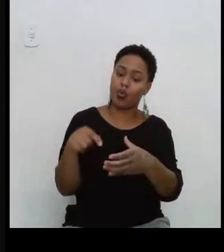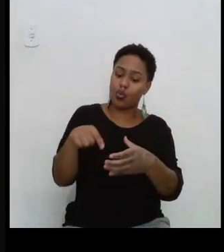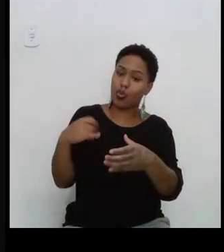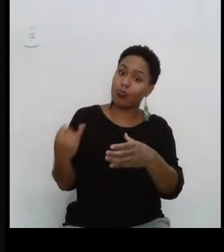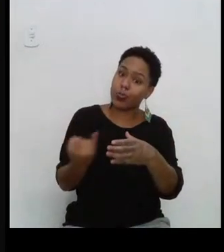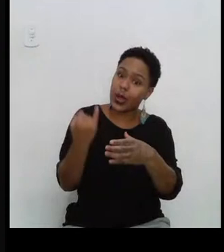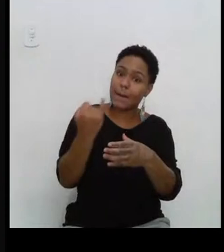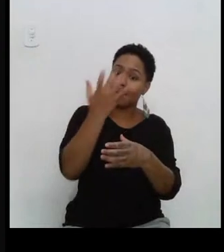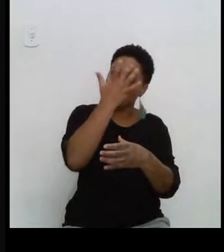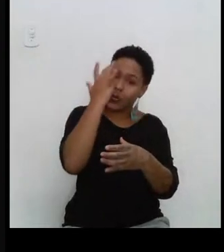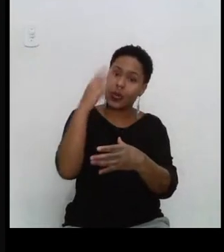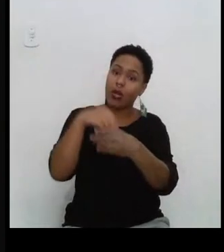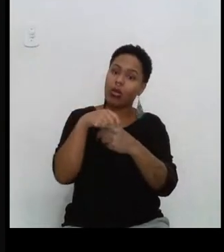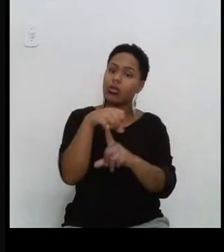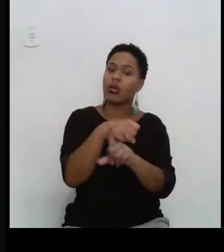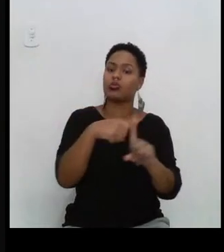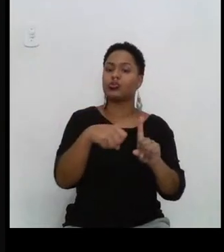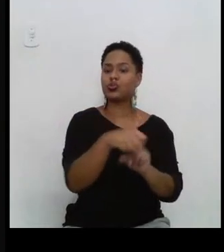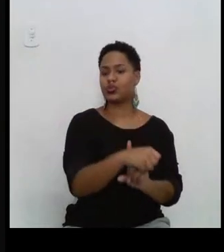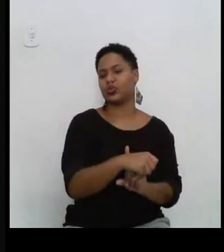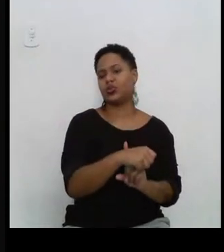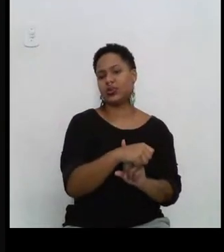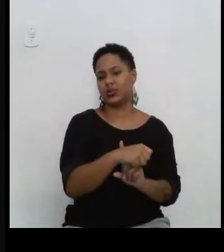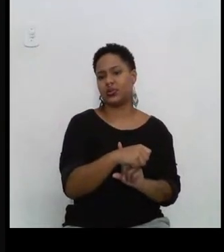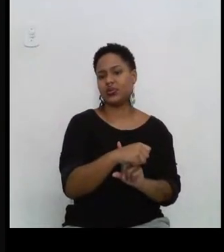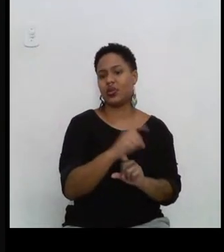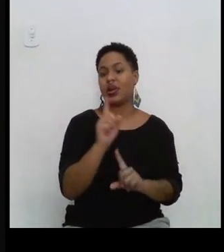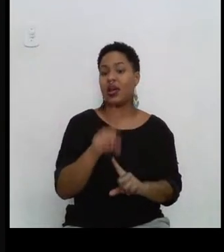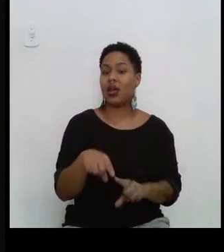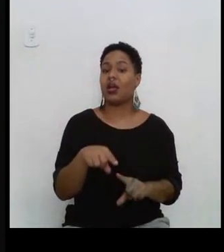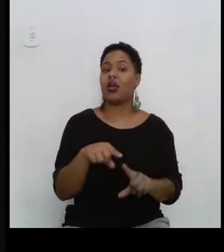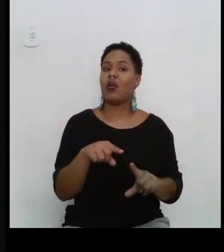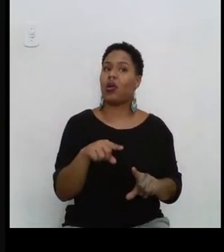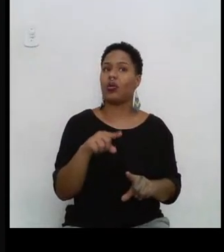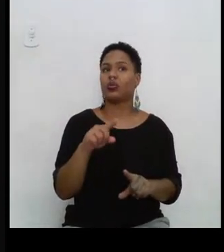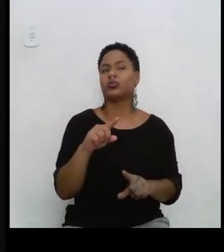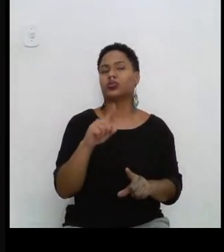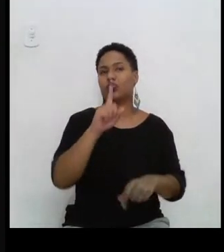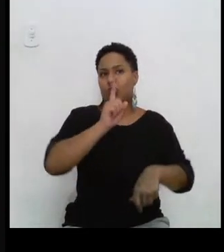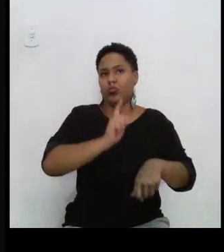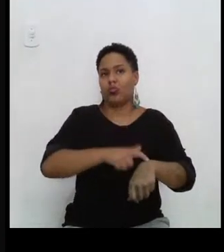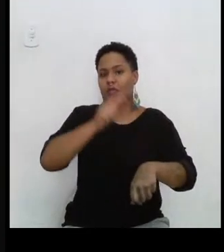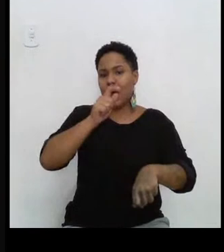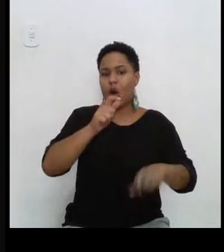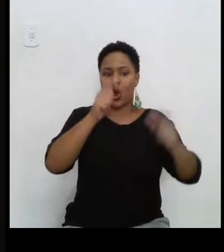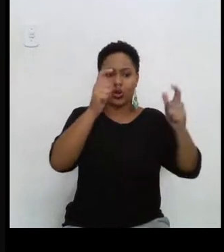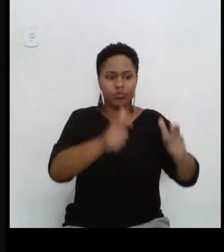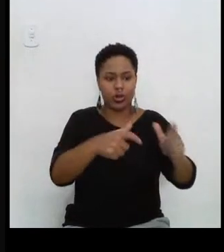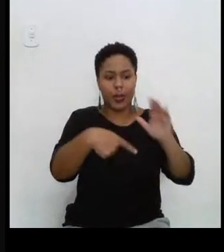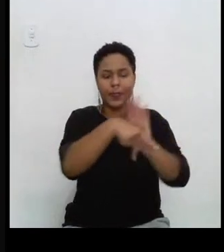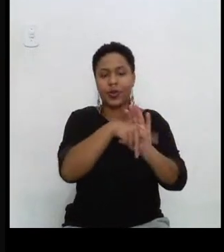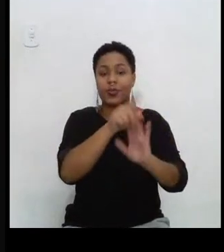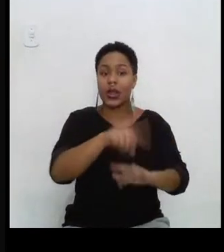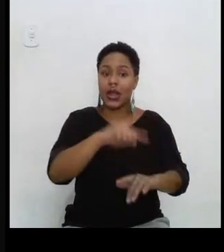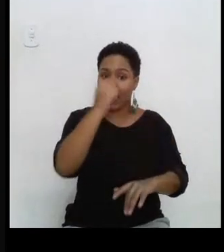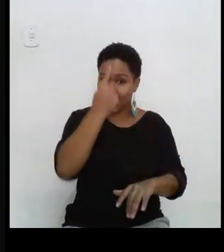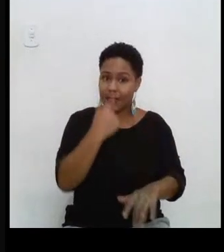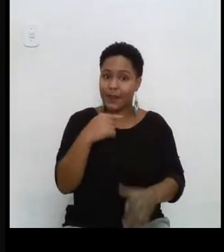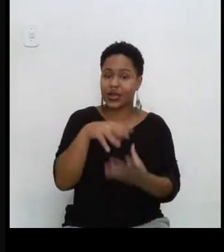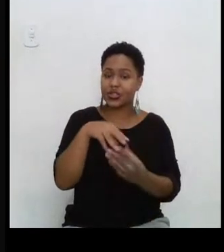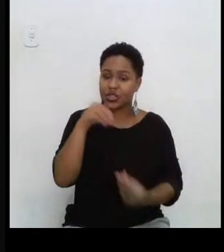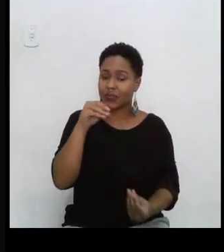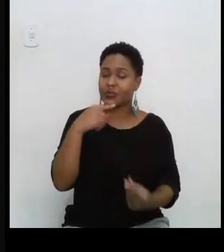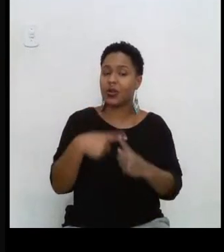at certain times of Sweet Berry por WhatsApp e político Mc guino